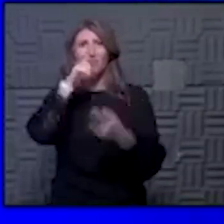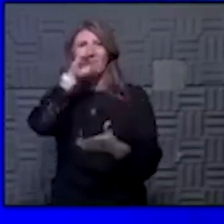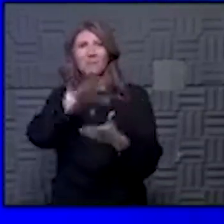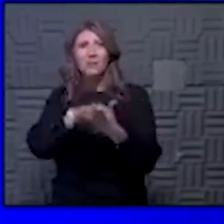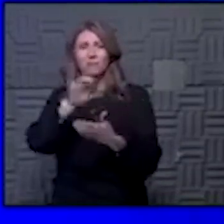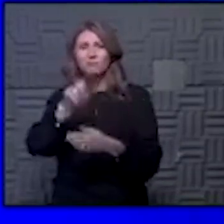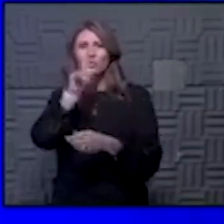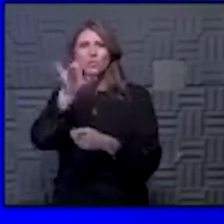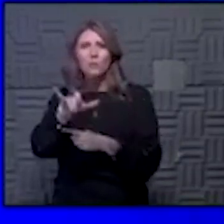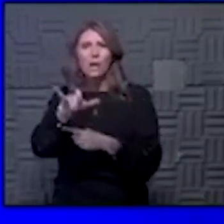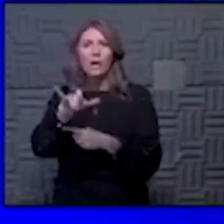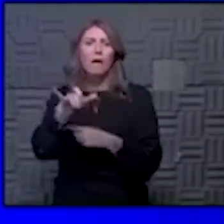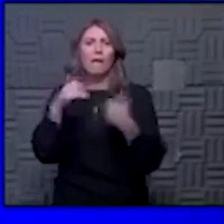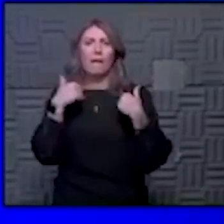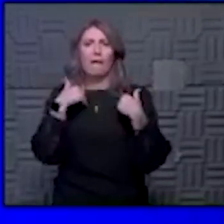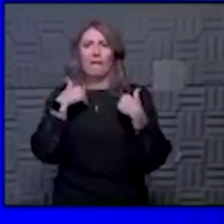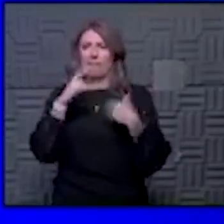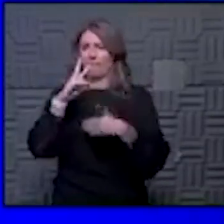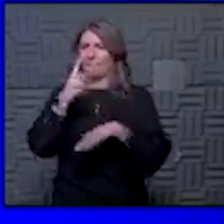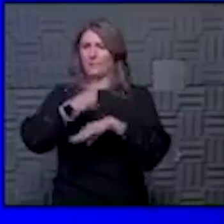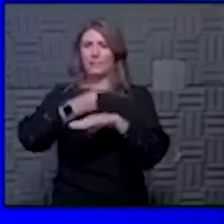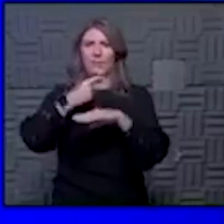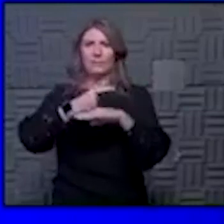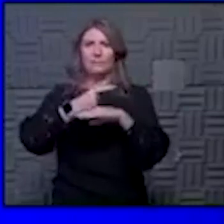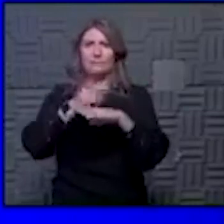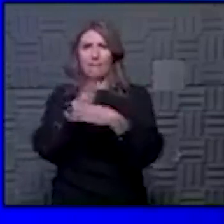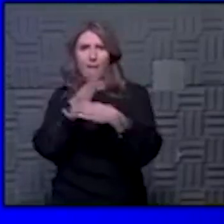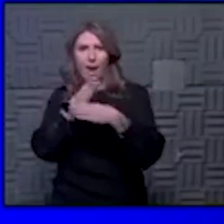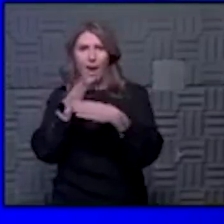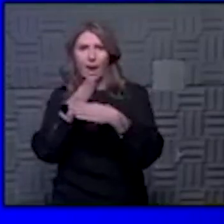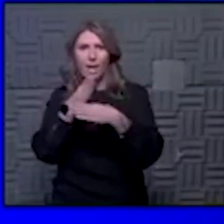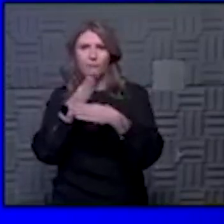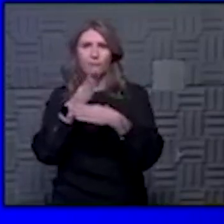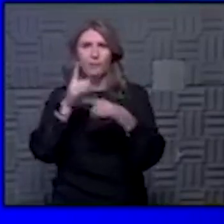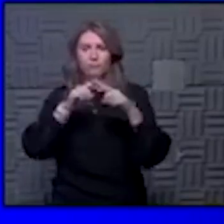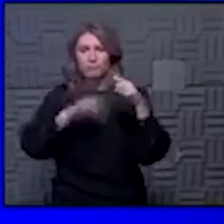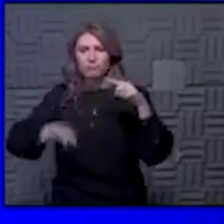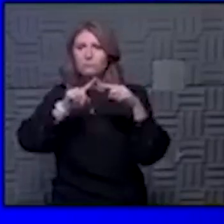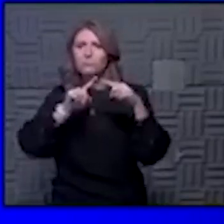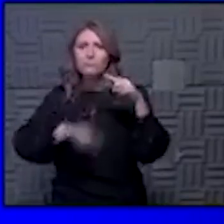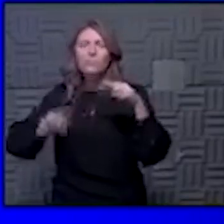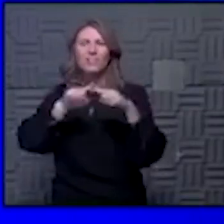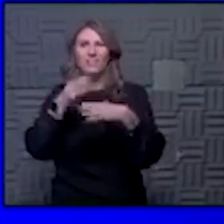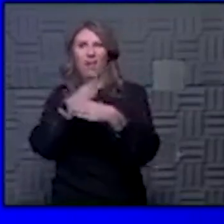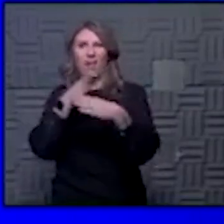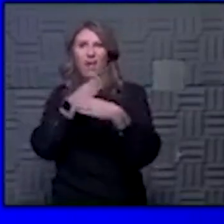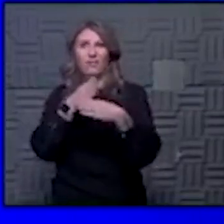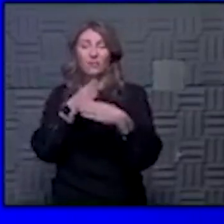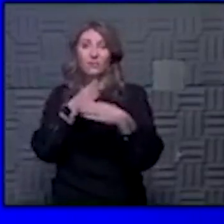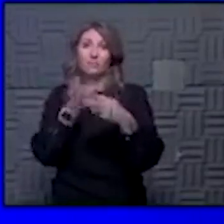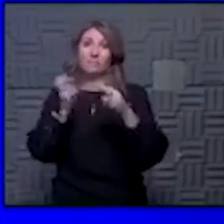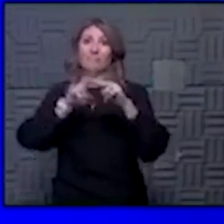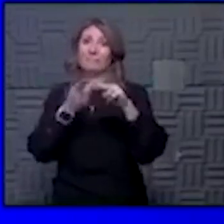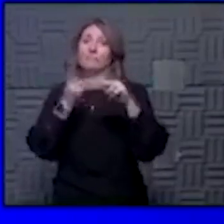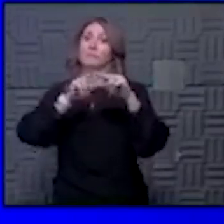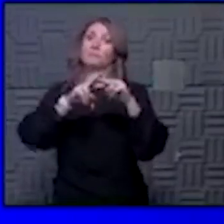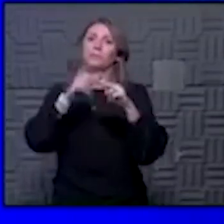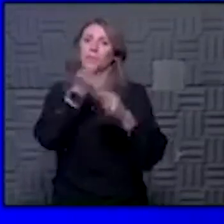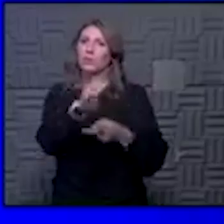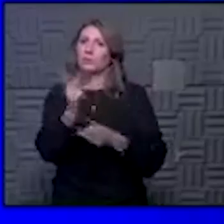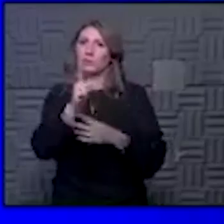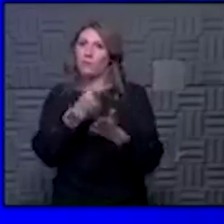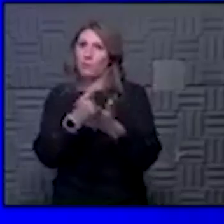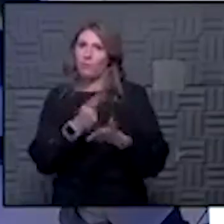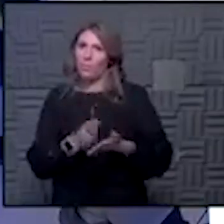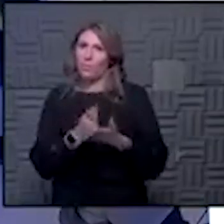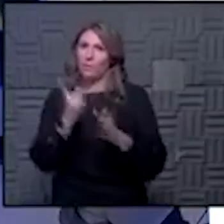July where there was for this 7-day rolling average. So our 7-day rolling average has continued to increase now for several